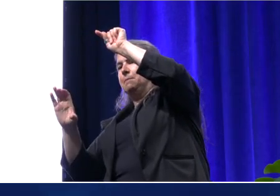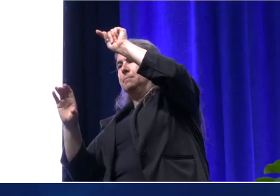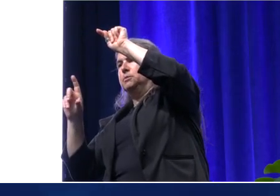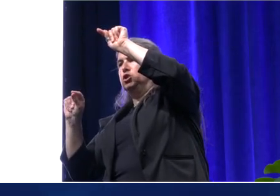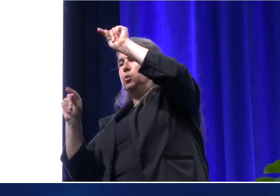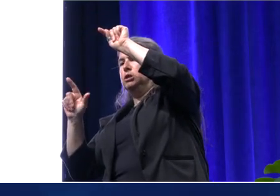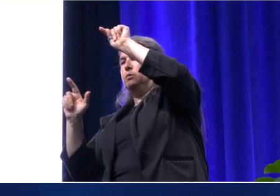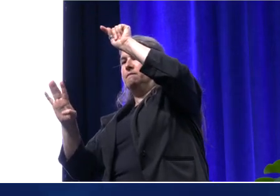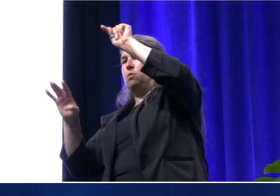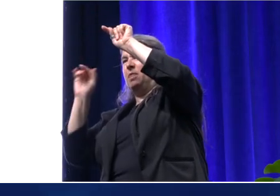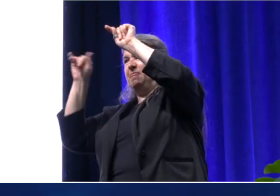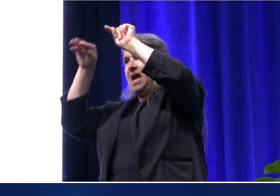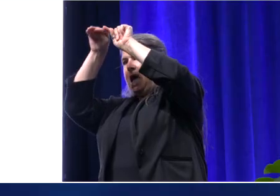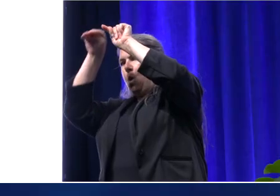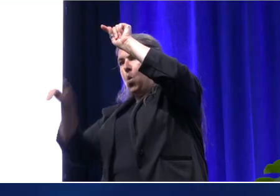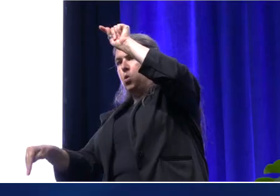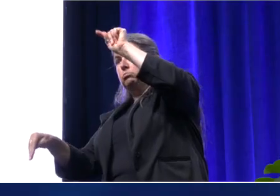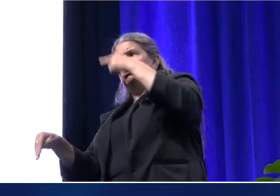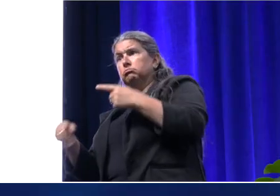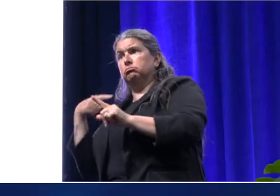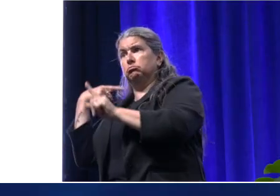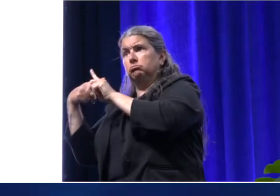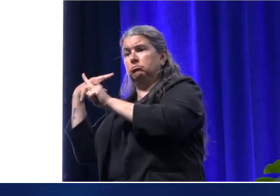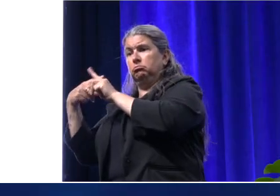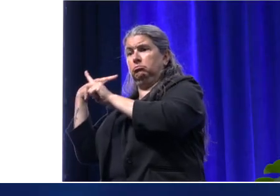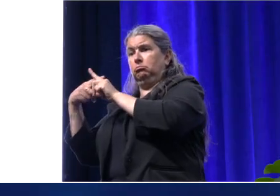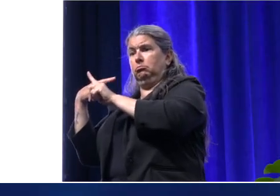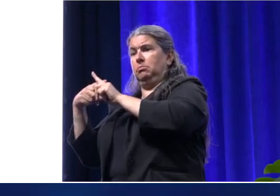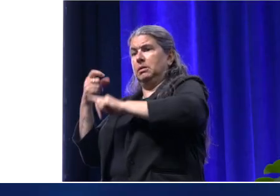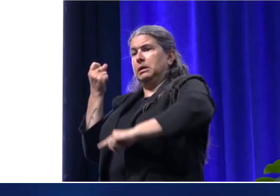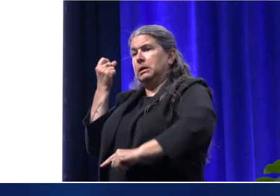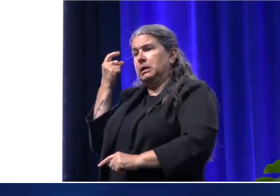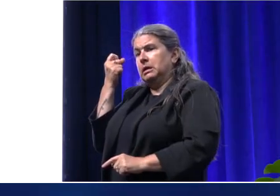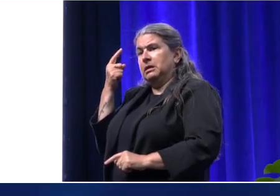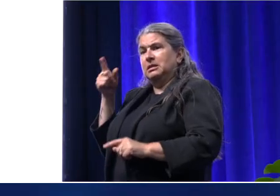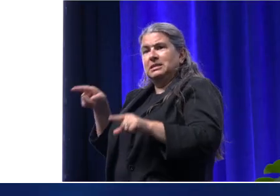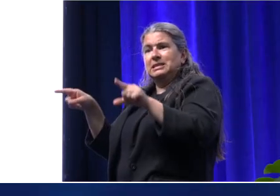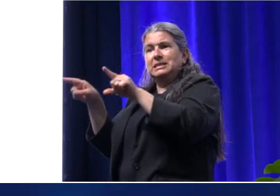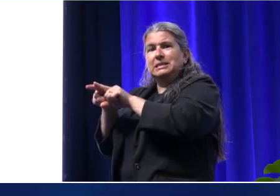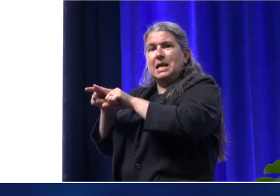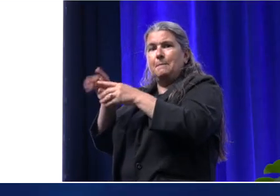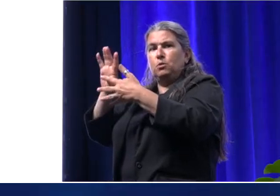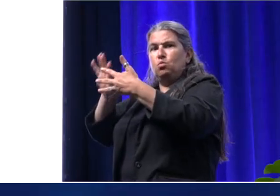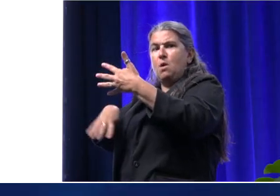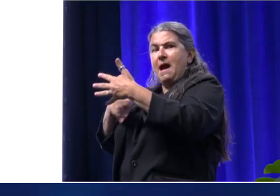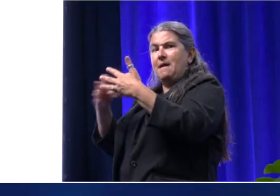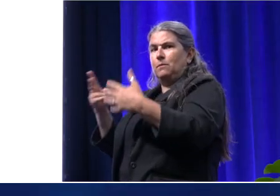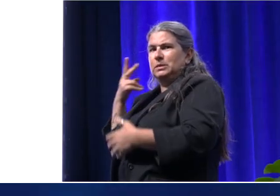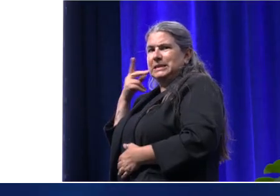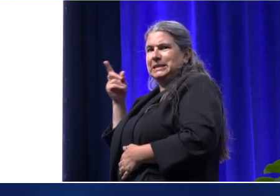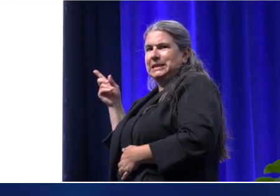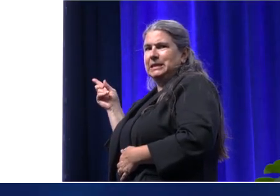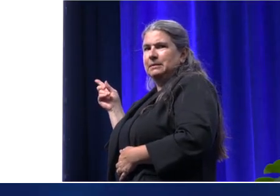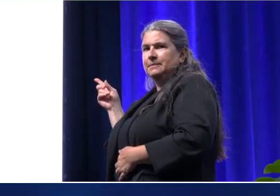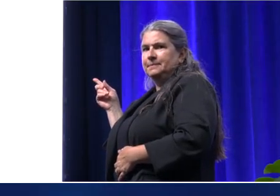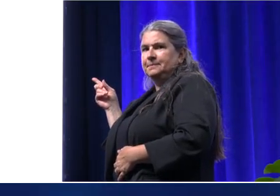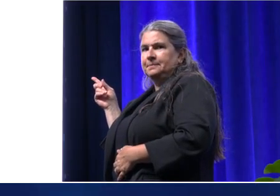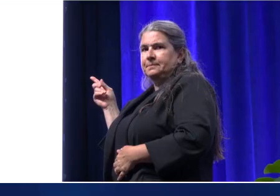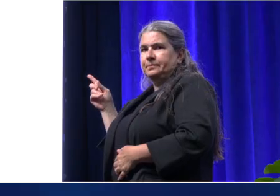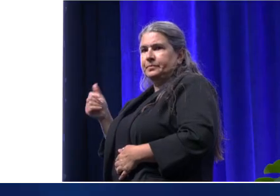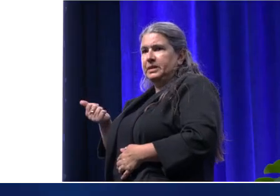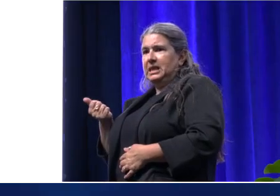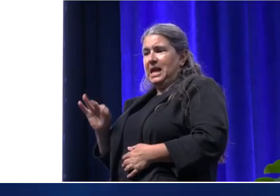good. But the same graph you can also interpret this way. There's been a fourfold increase in